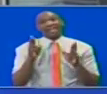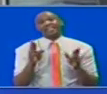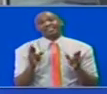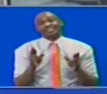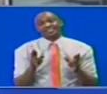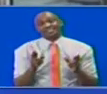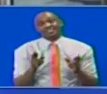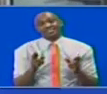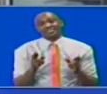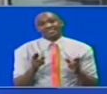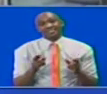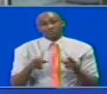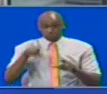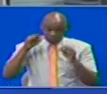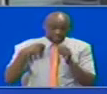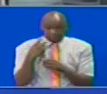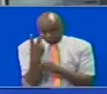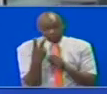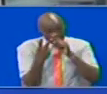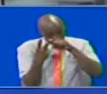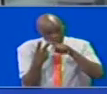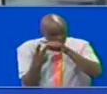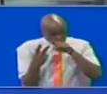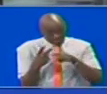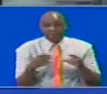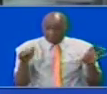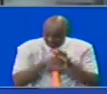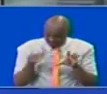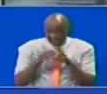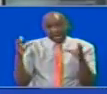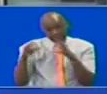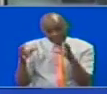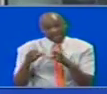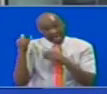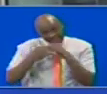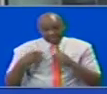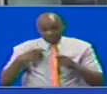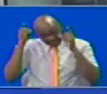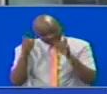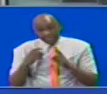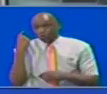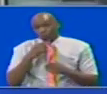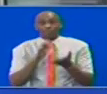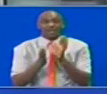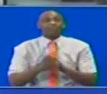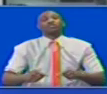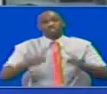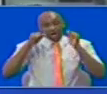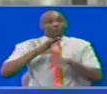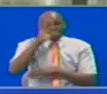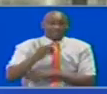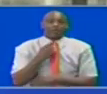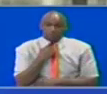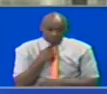then the choice is between the two, and then the member states will decide who will be the chair of the African Union